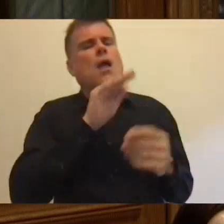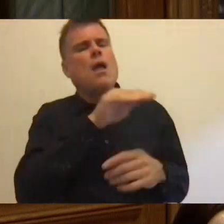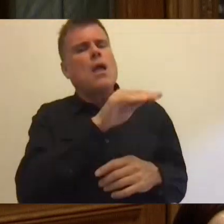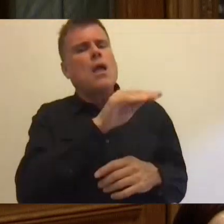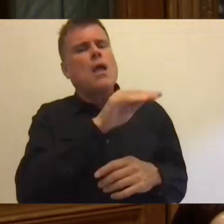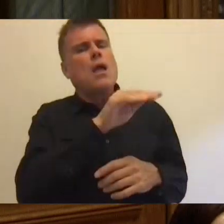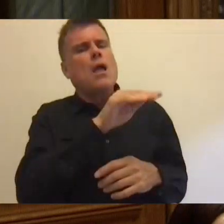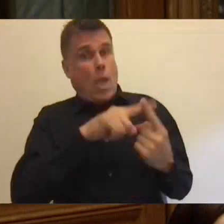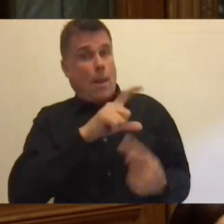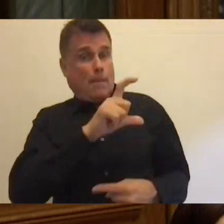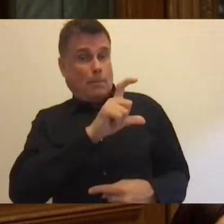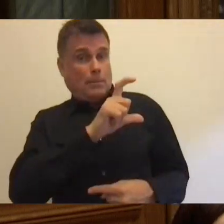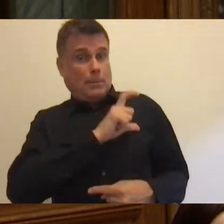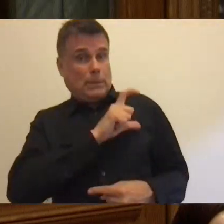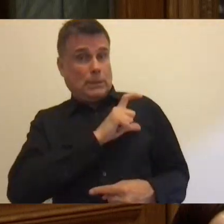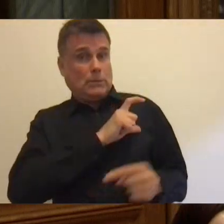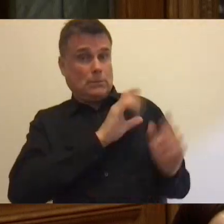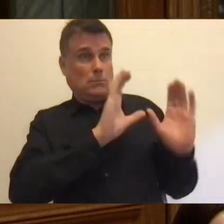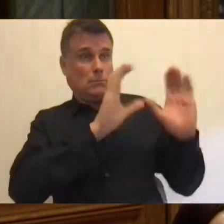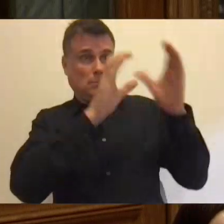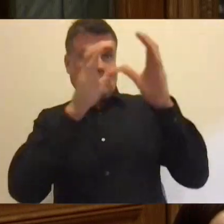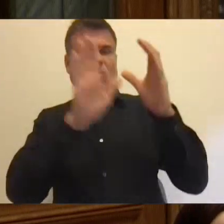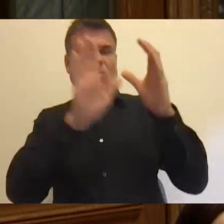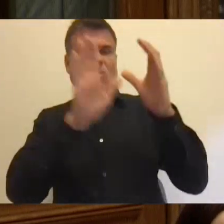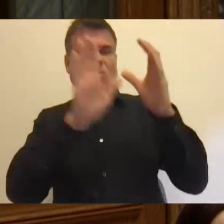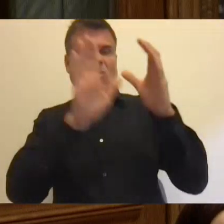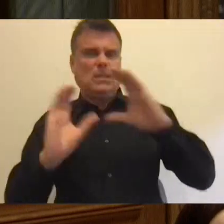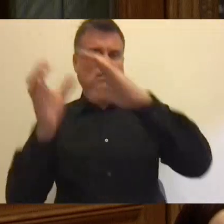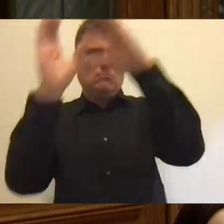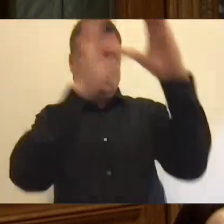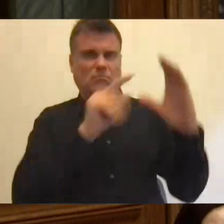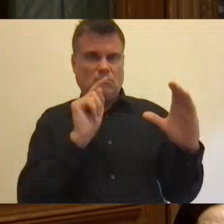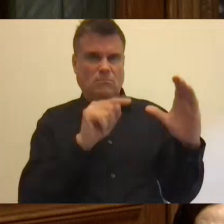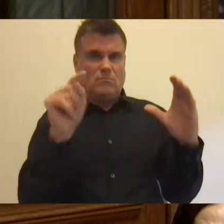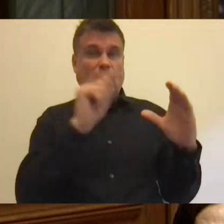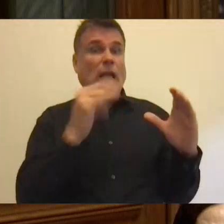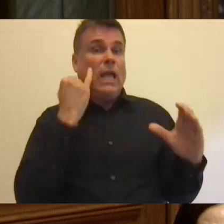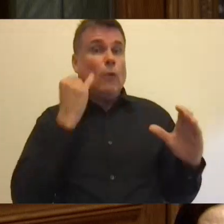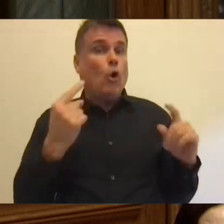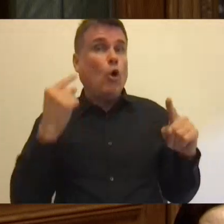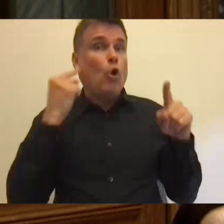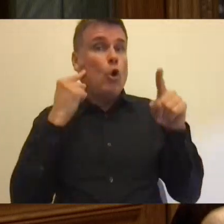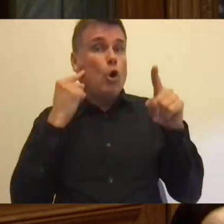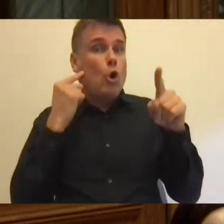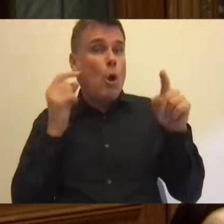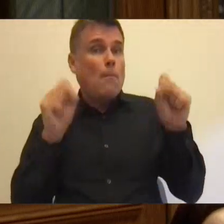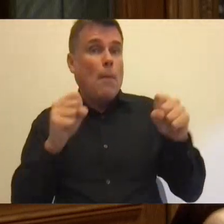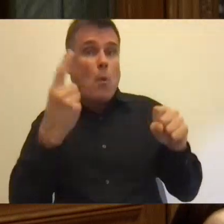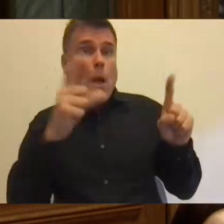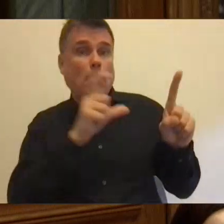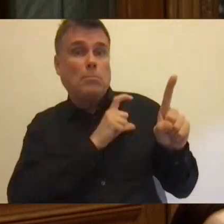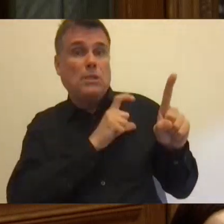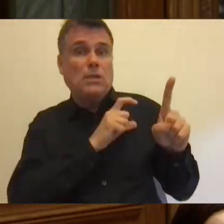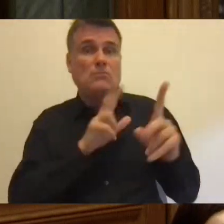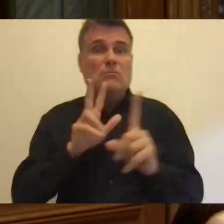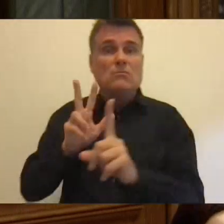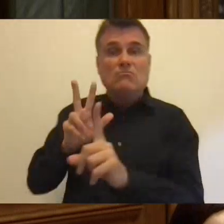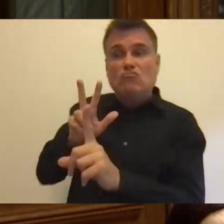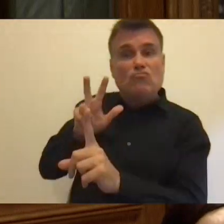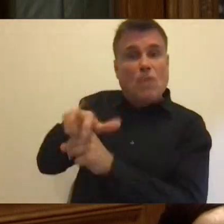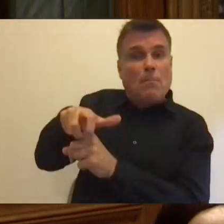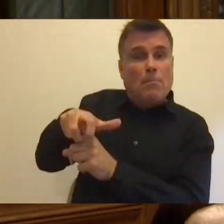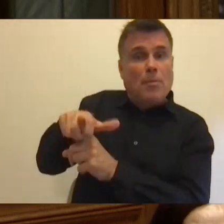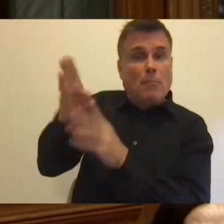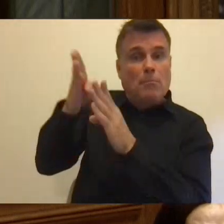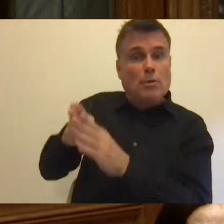perhaps an investigation would be necessary and not the requirement of the person who is involved in that to have